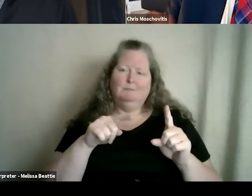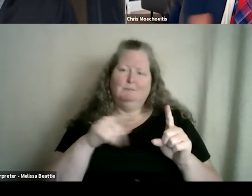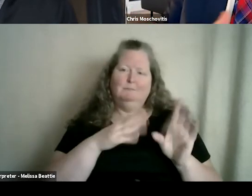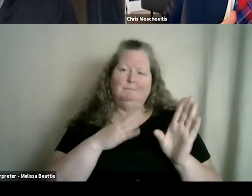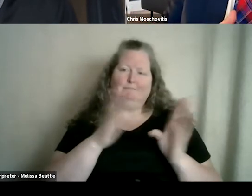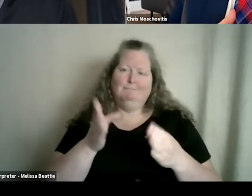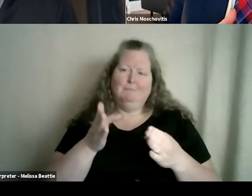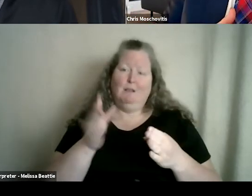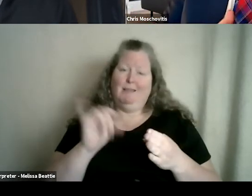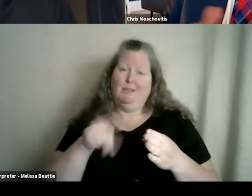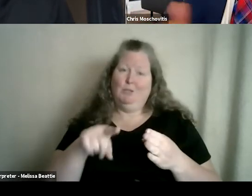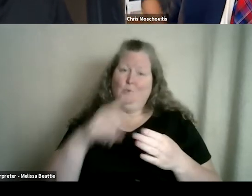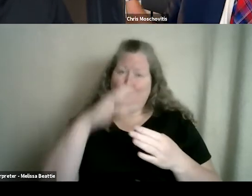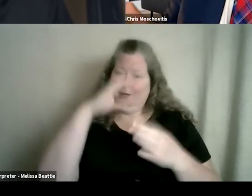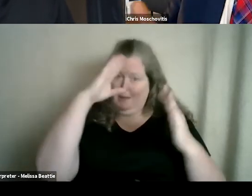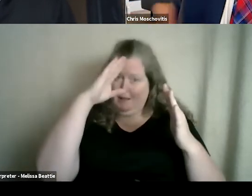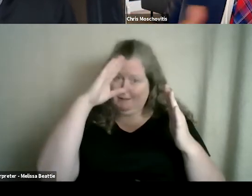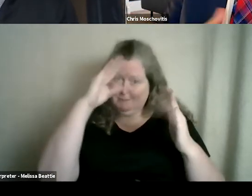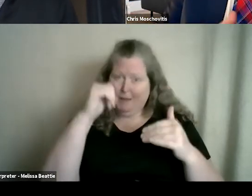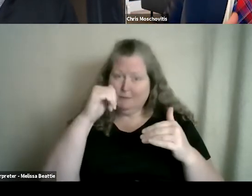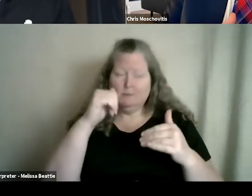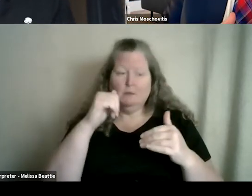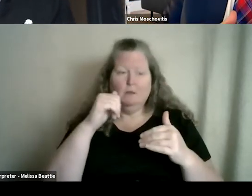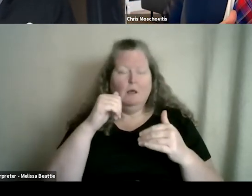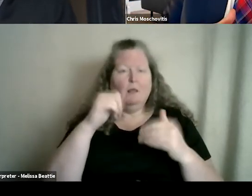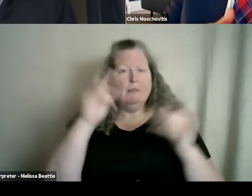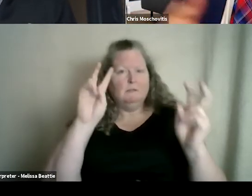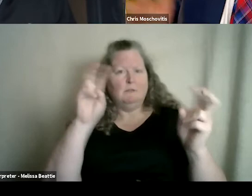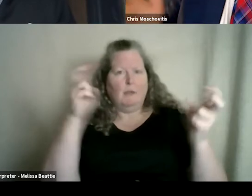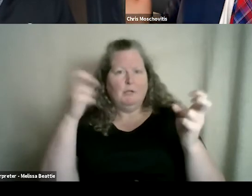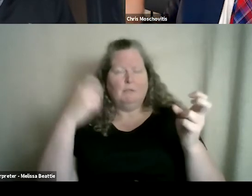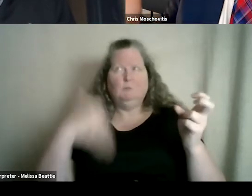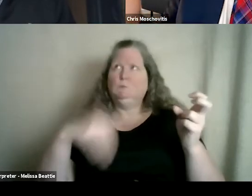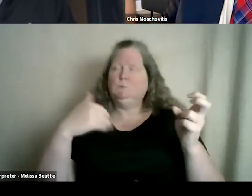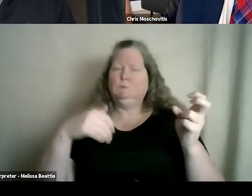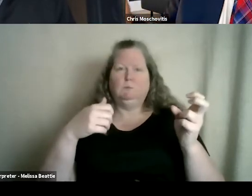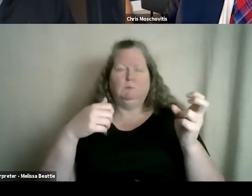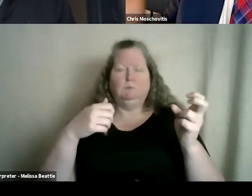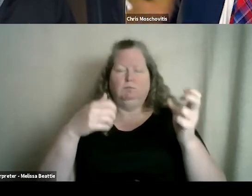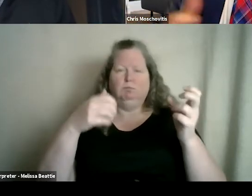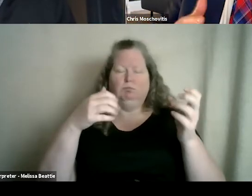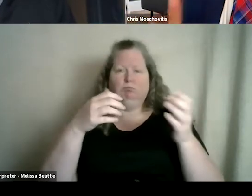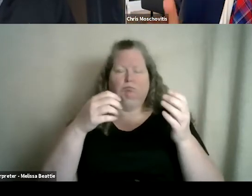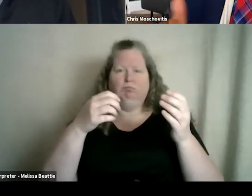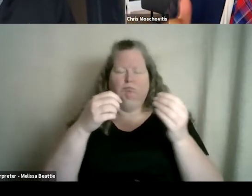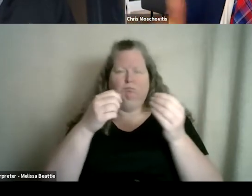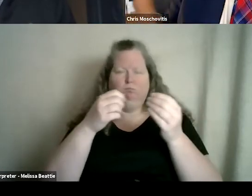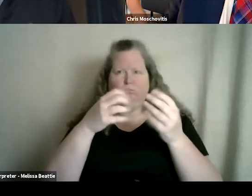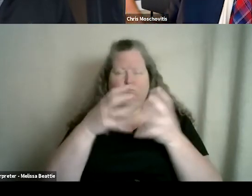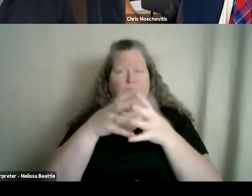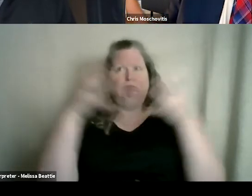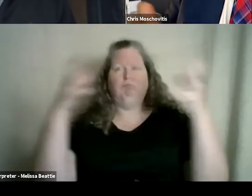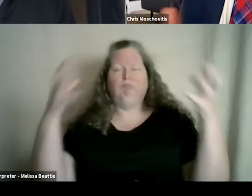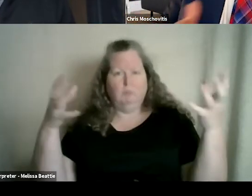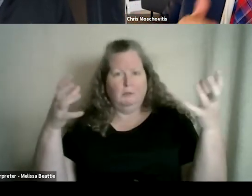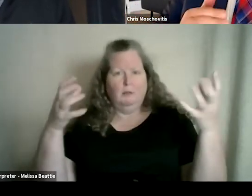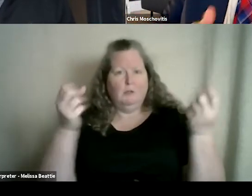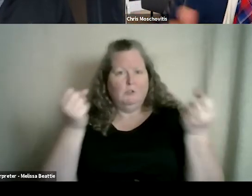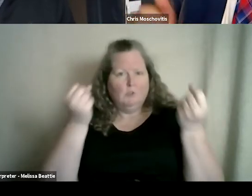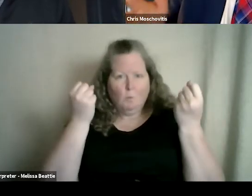as you would expect, the subject is indeed vast. There is beautiful scholarly treatments of the